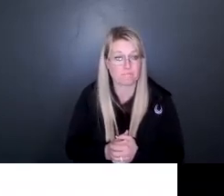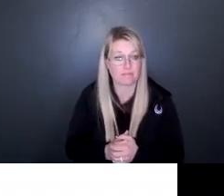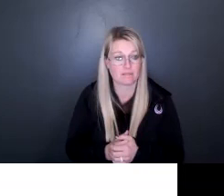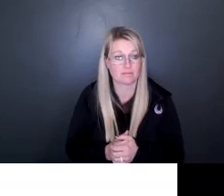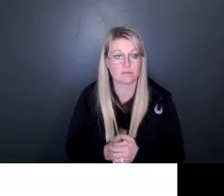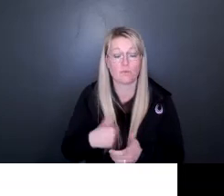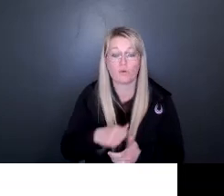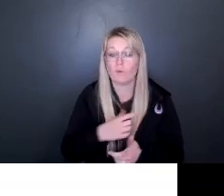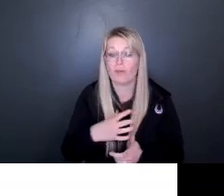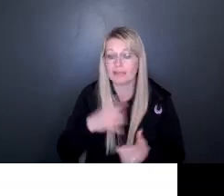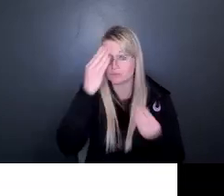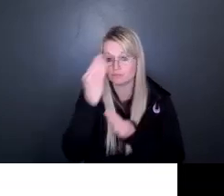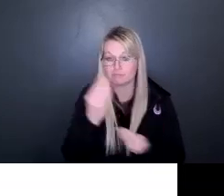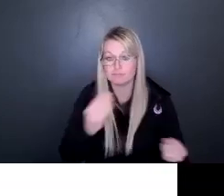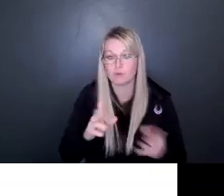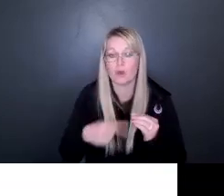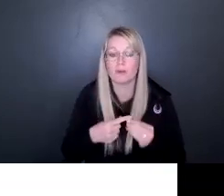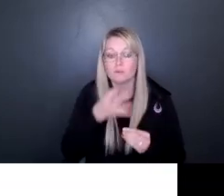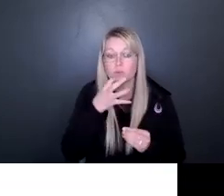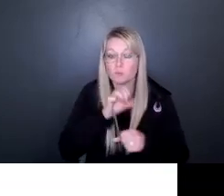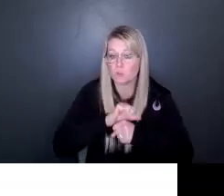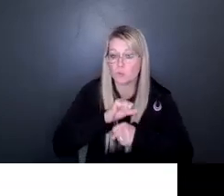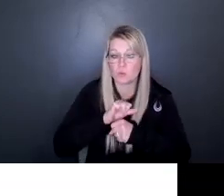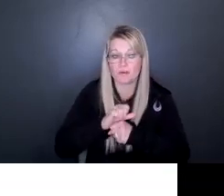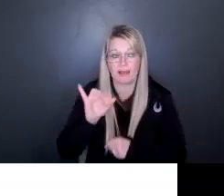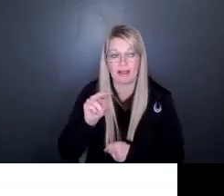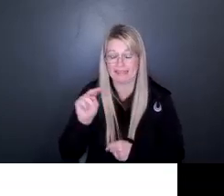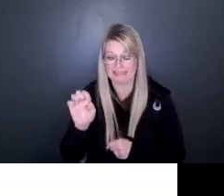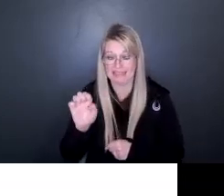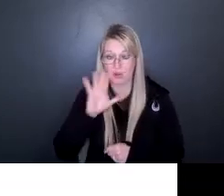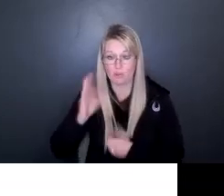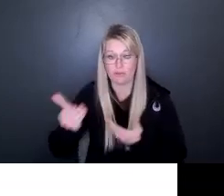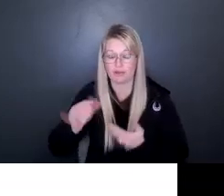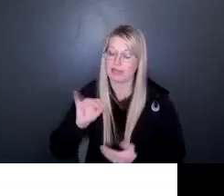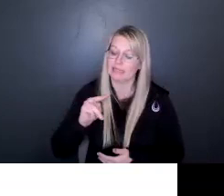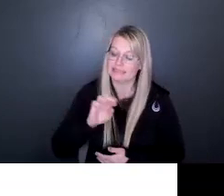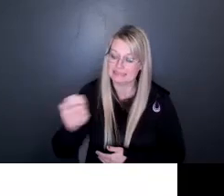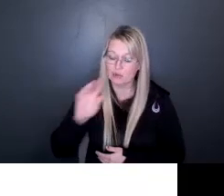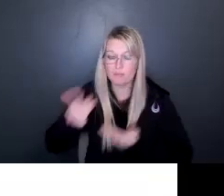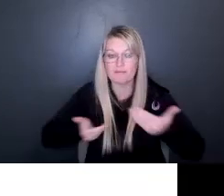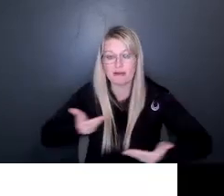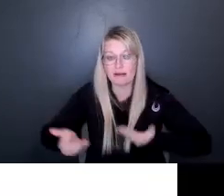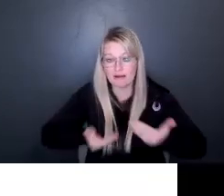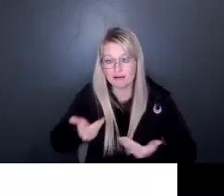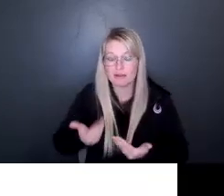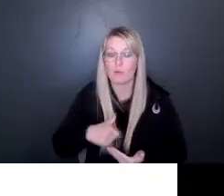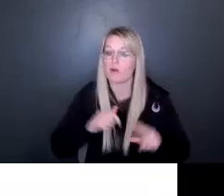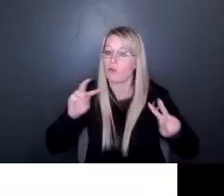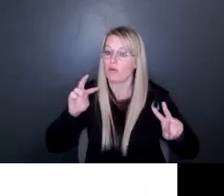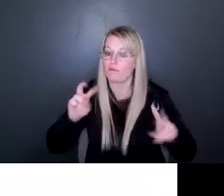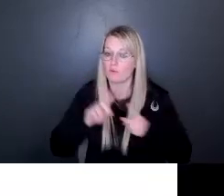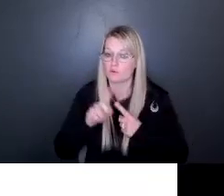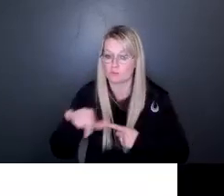We would like to inform you about upcoming work that the INEE will be embarking on, and which we are looking forward